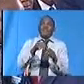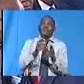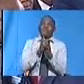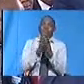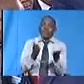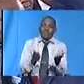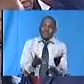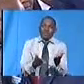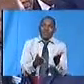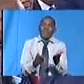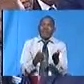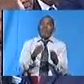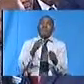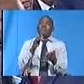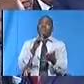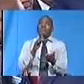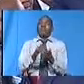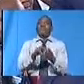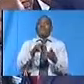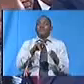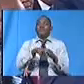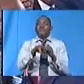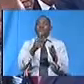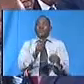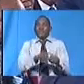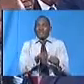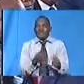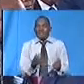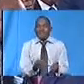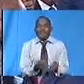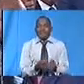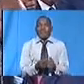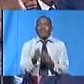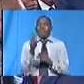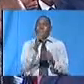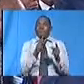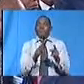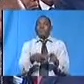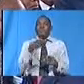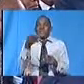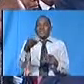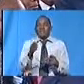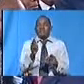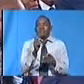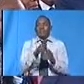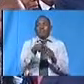register allowing to vote, double voting, people being issued with